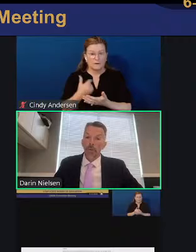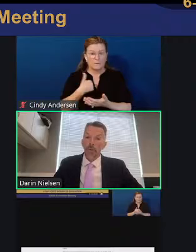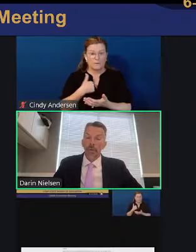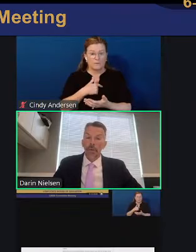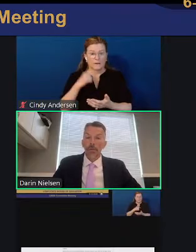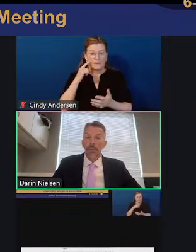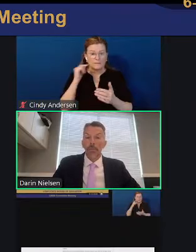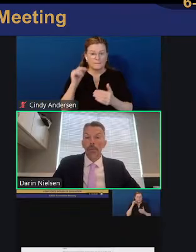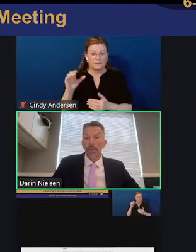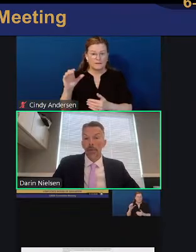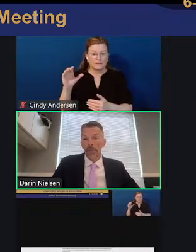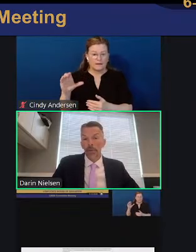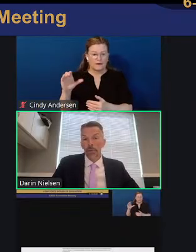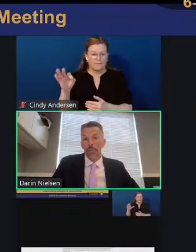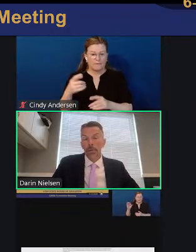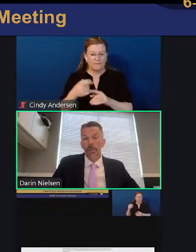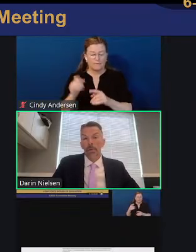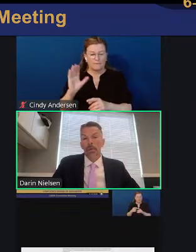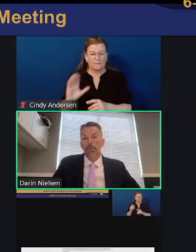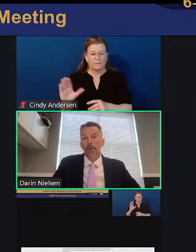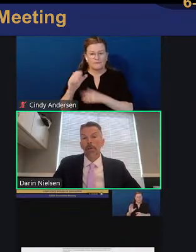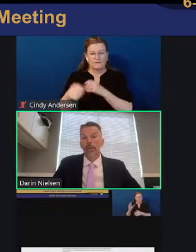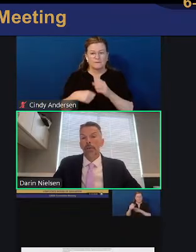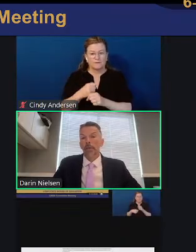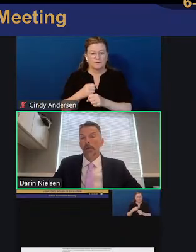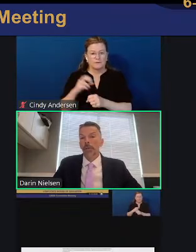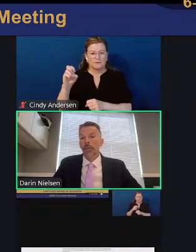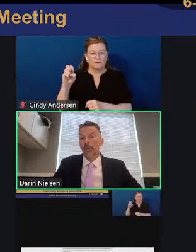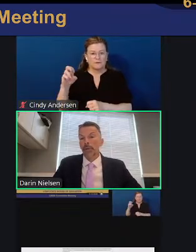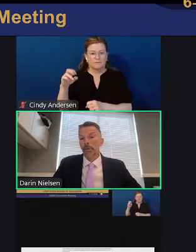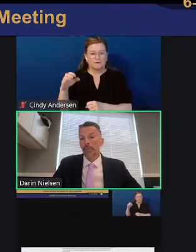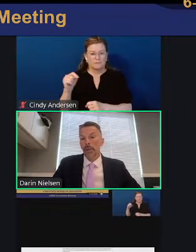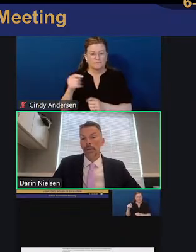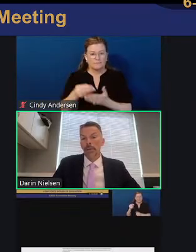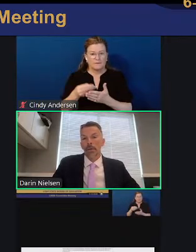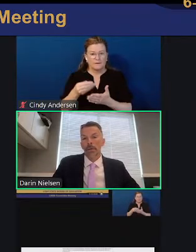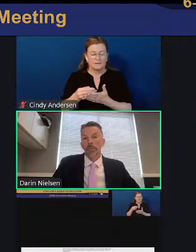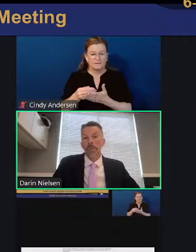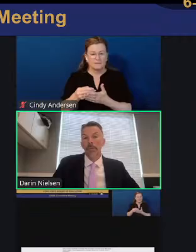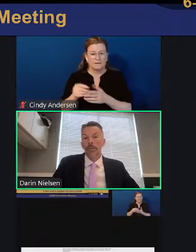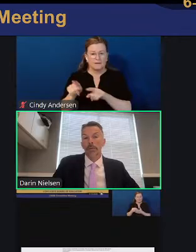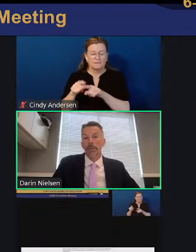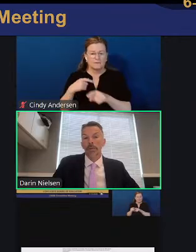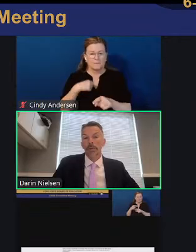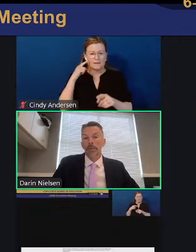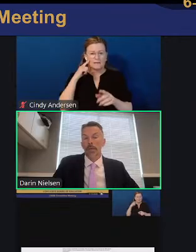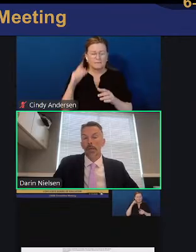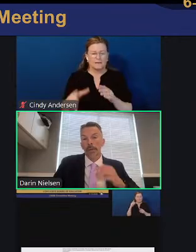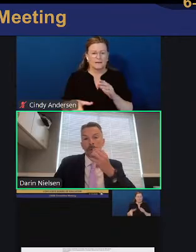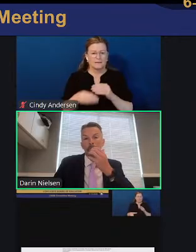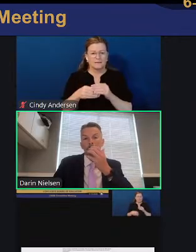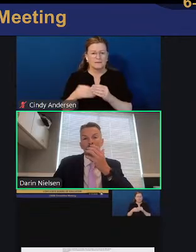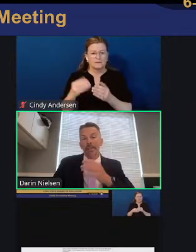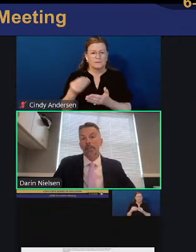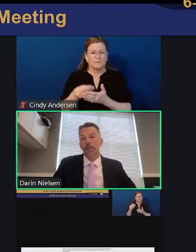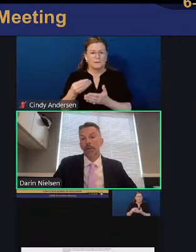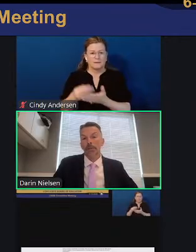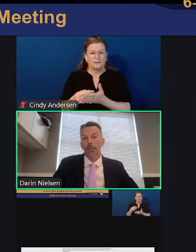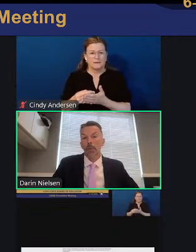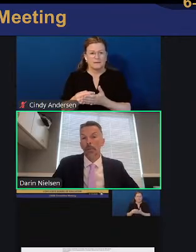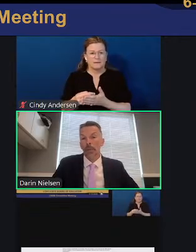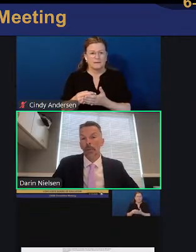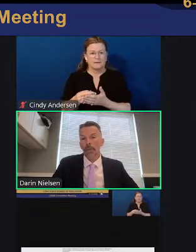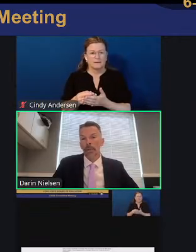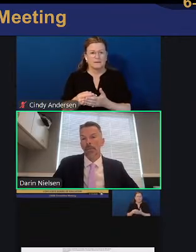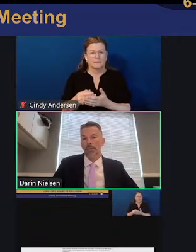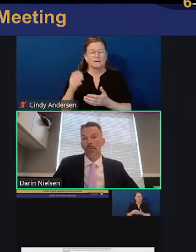carry forward from the previous year's enrichment funds, and then we also anticipate some additional revenue, just like is very typical